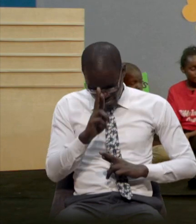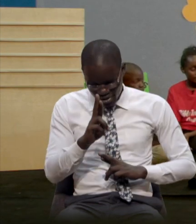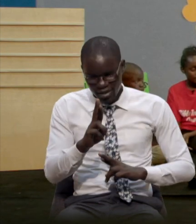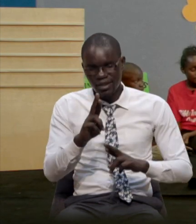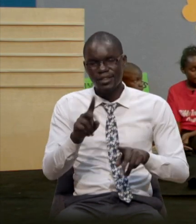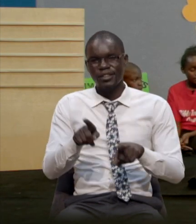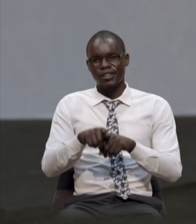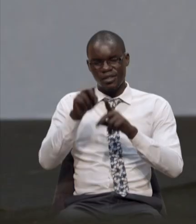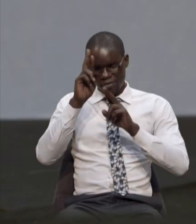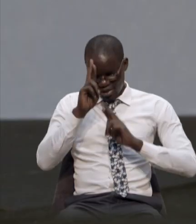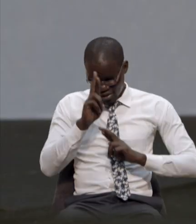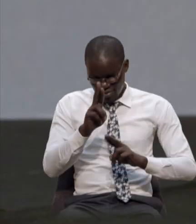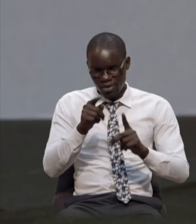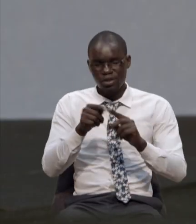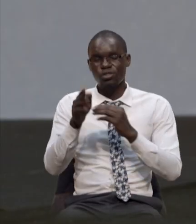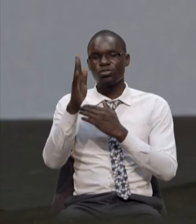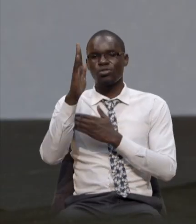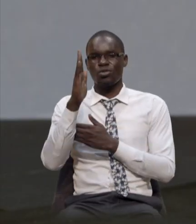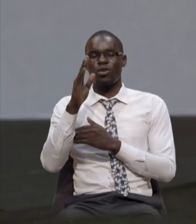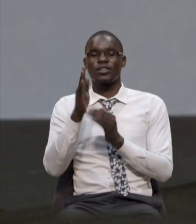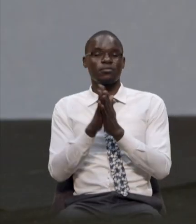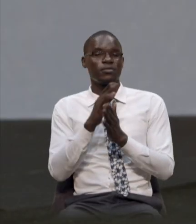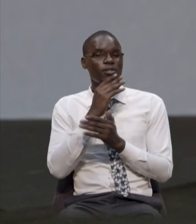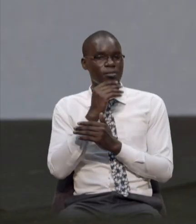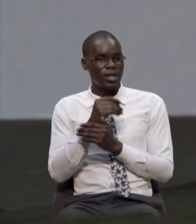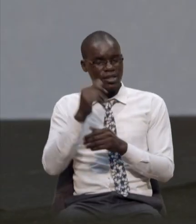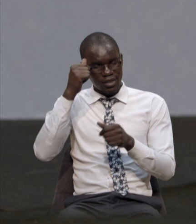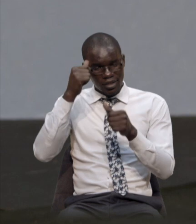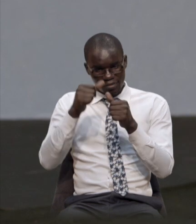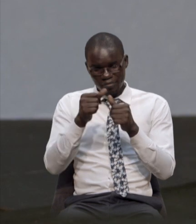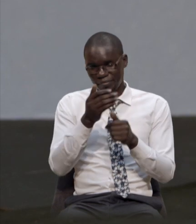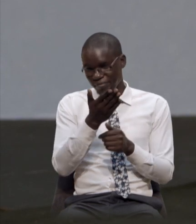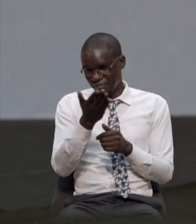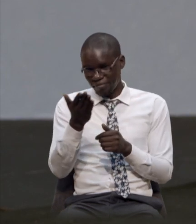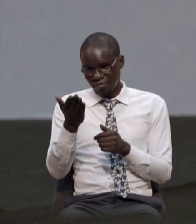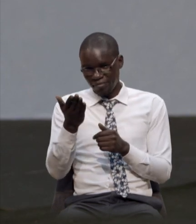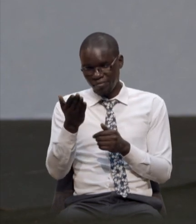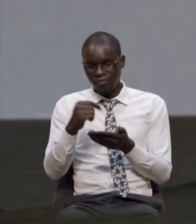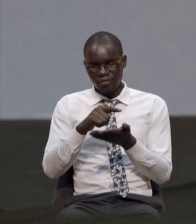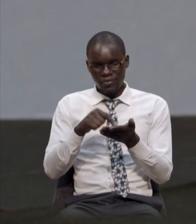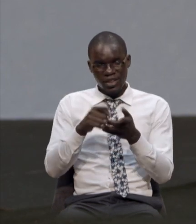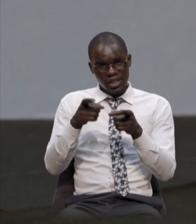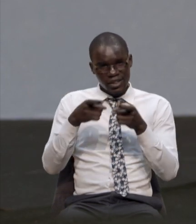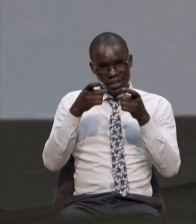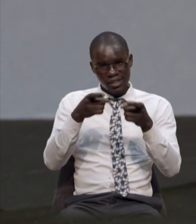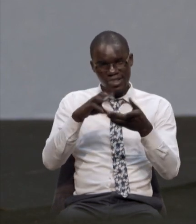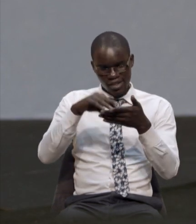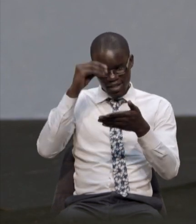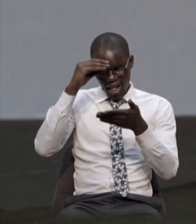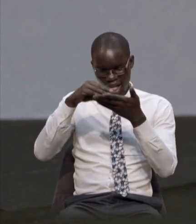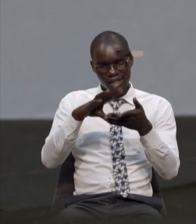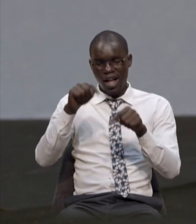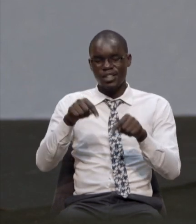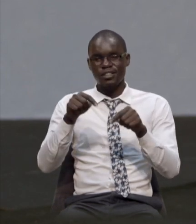is respect to God and man. Remember? This is the treasure we want to learn today. That